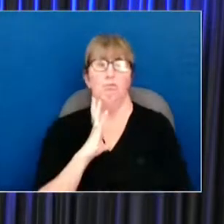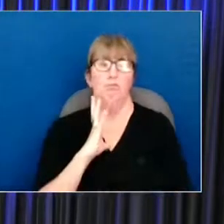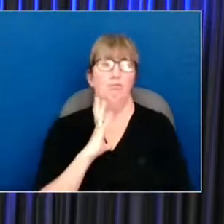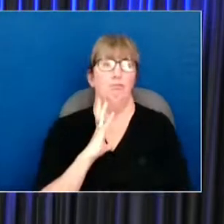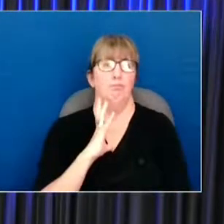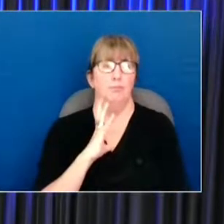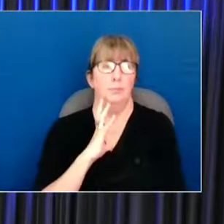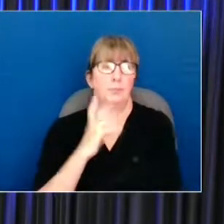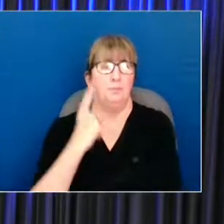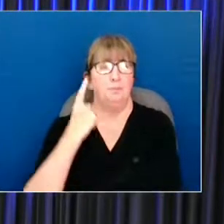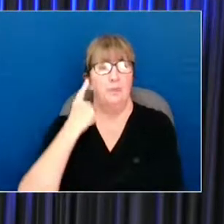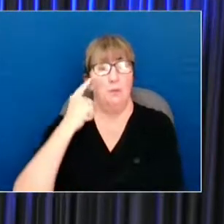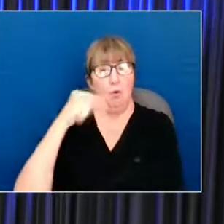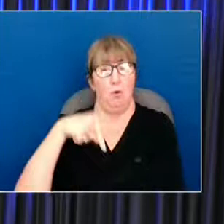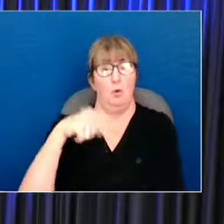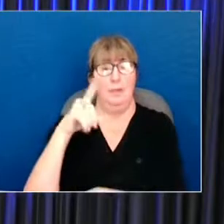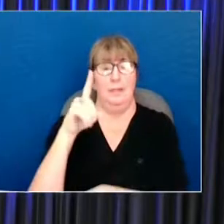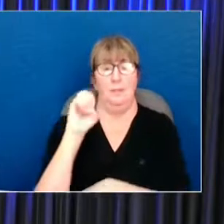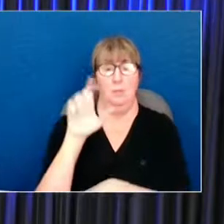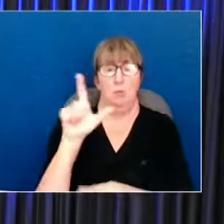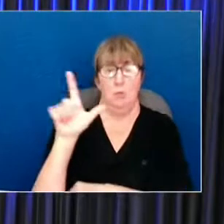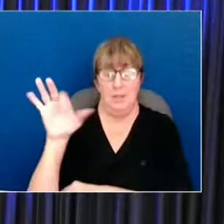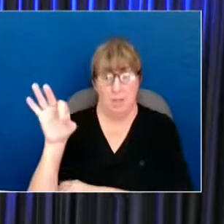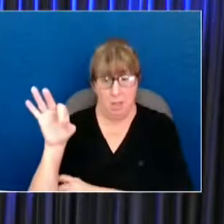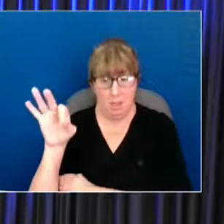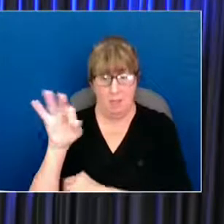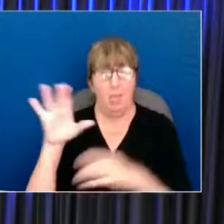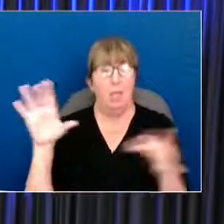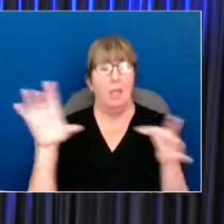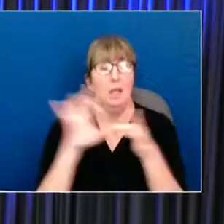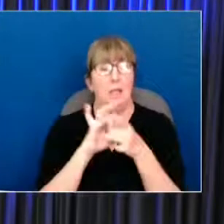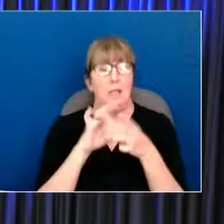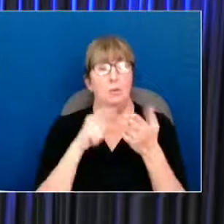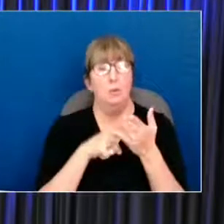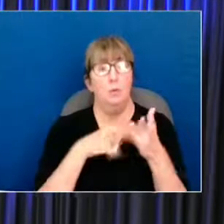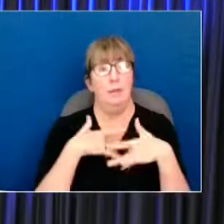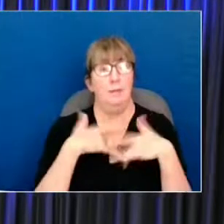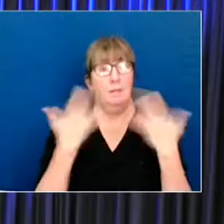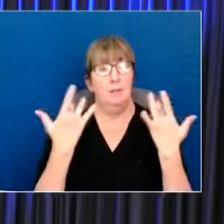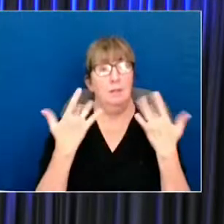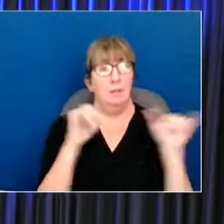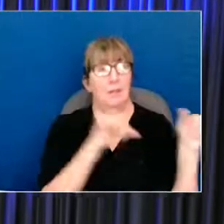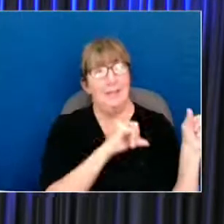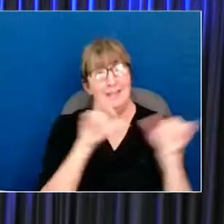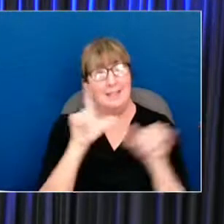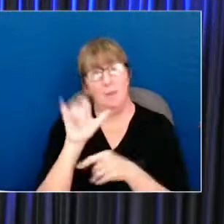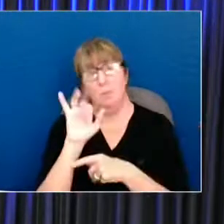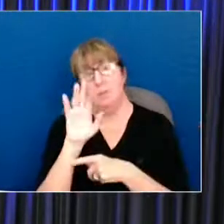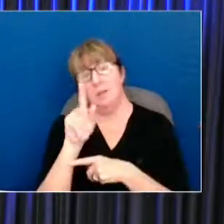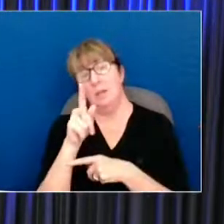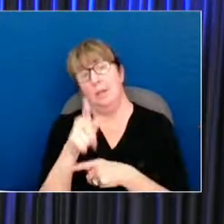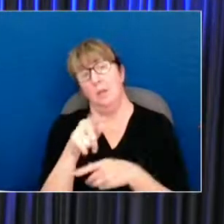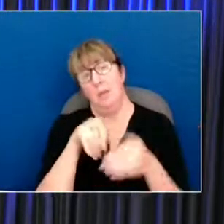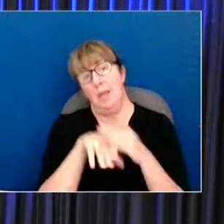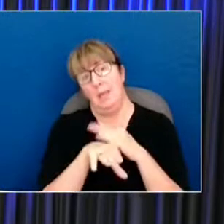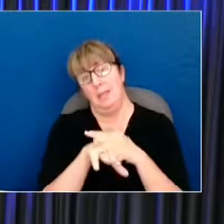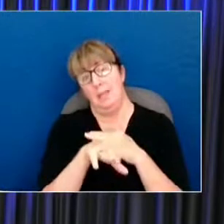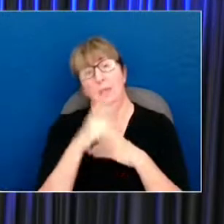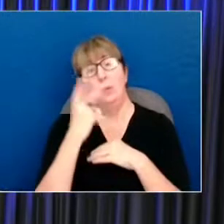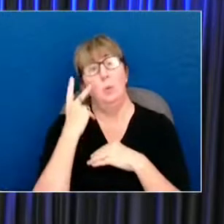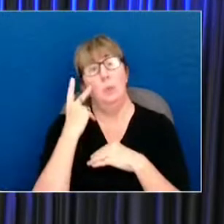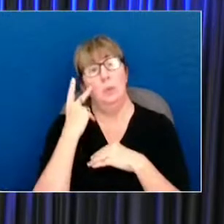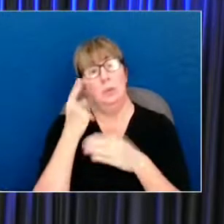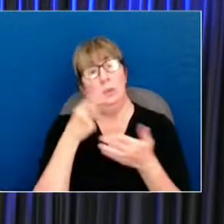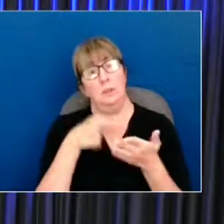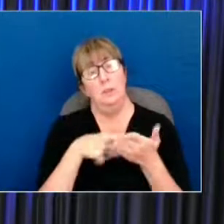the 29th, however, the link to the actual event, so the same link that you access to get to the